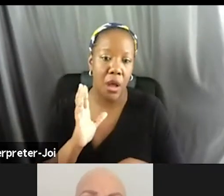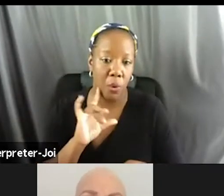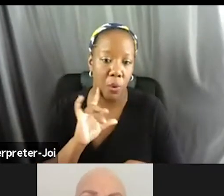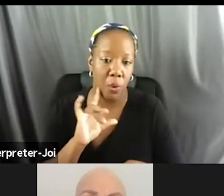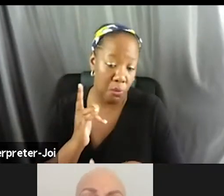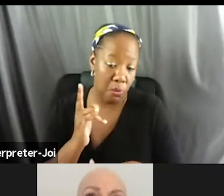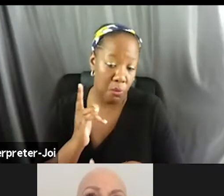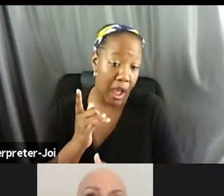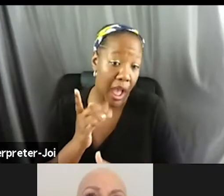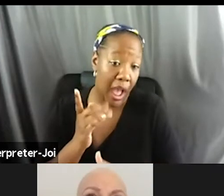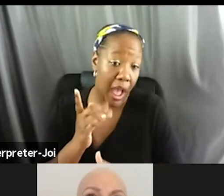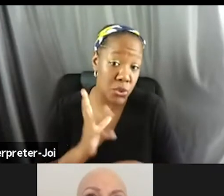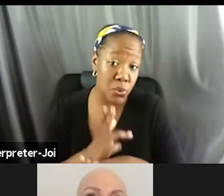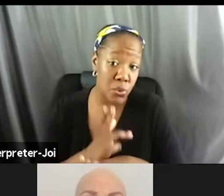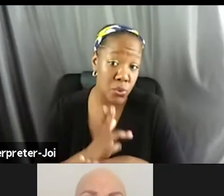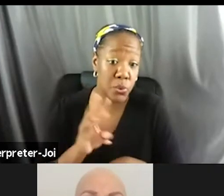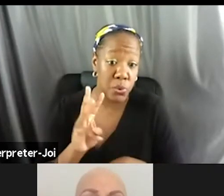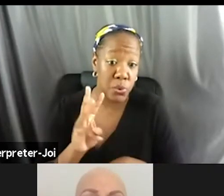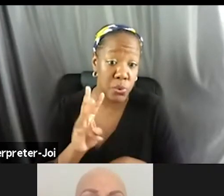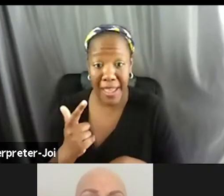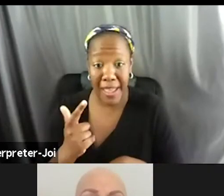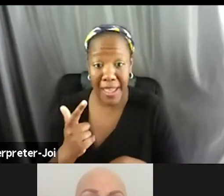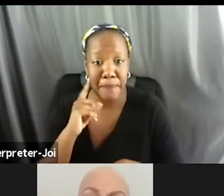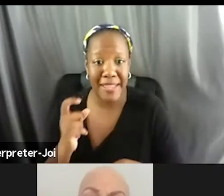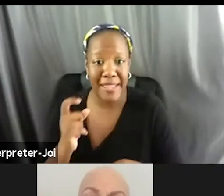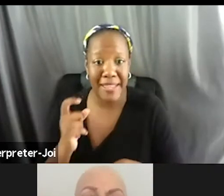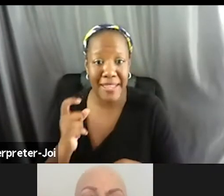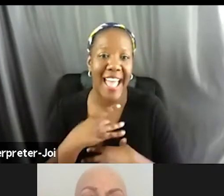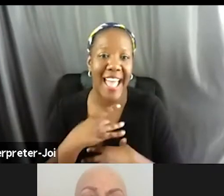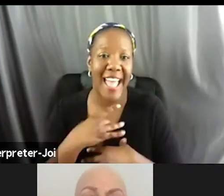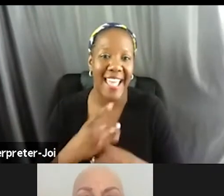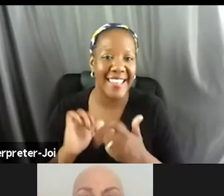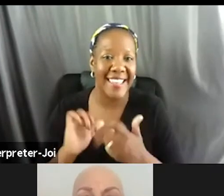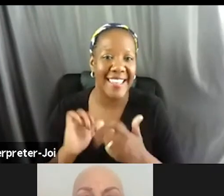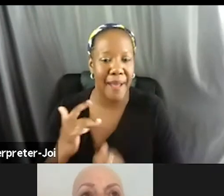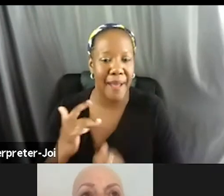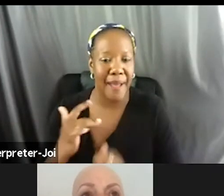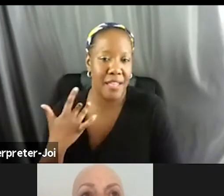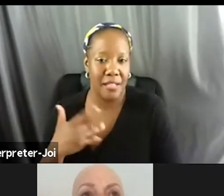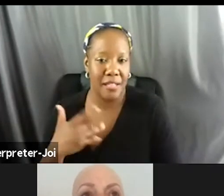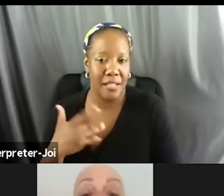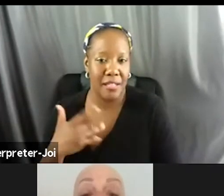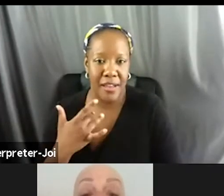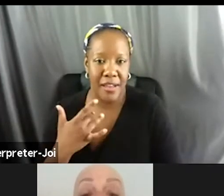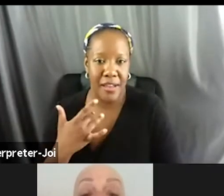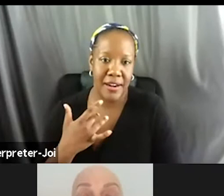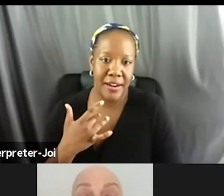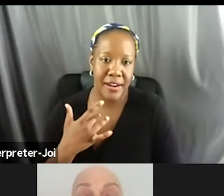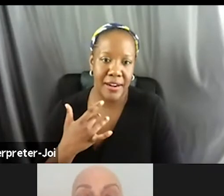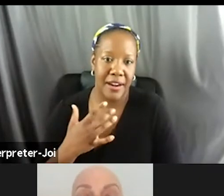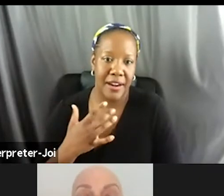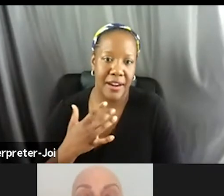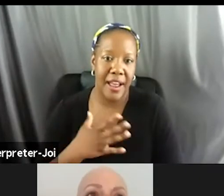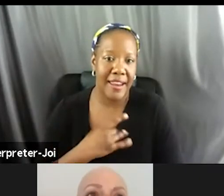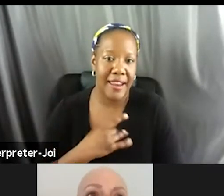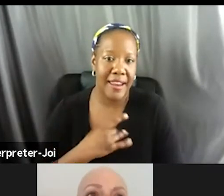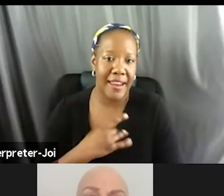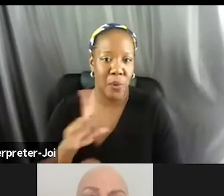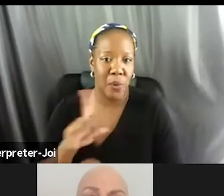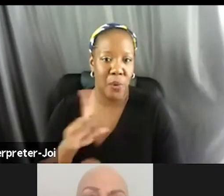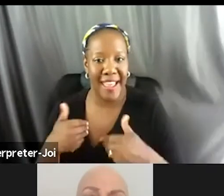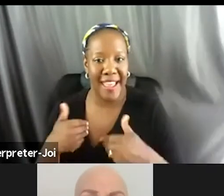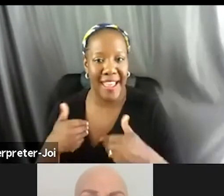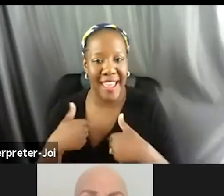wig. I like how I like wearing and having hair. I had